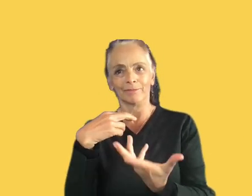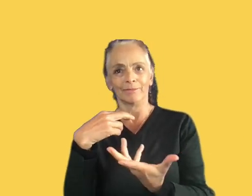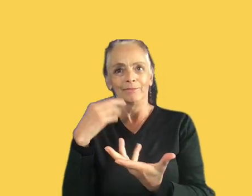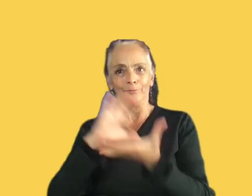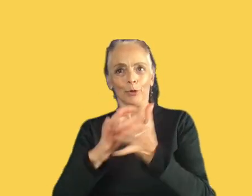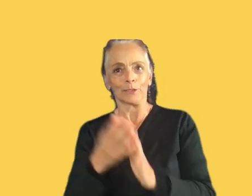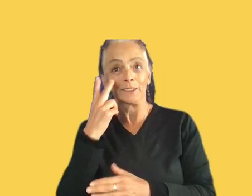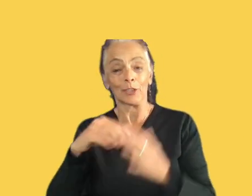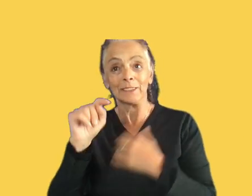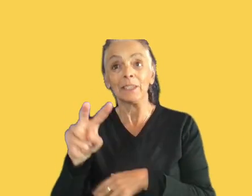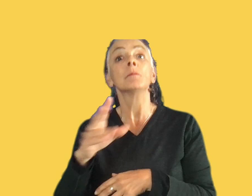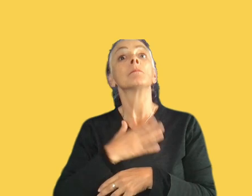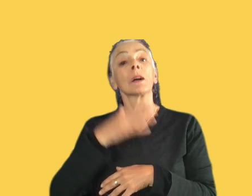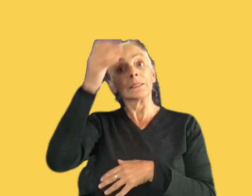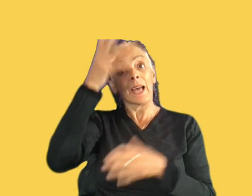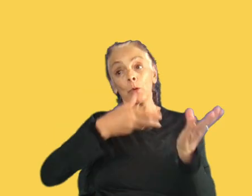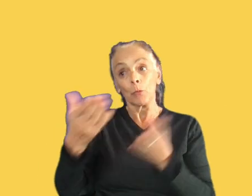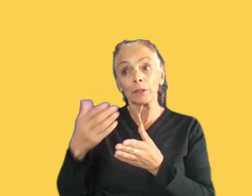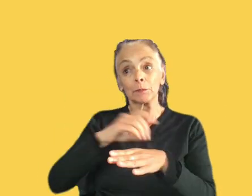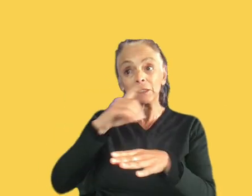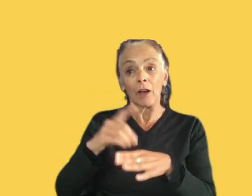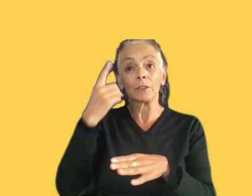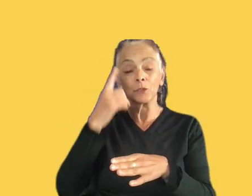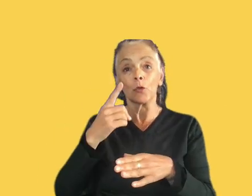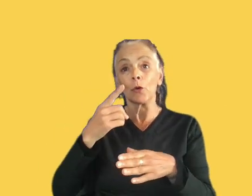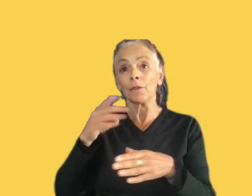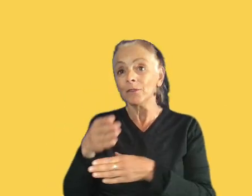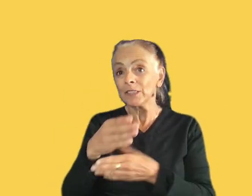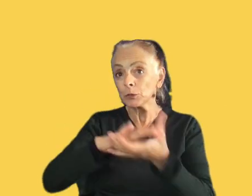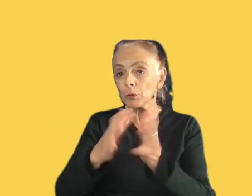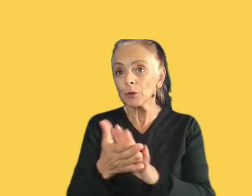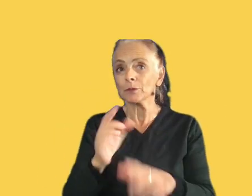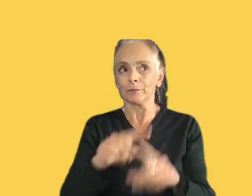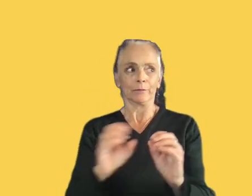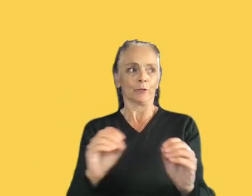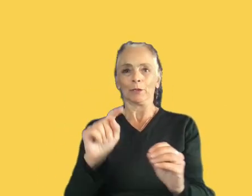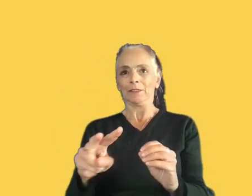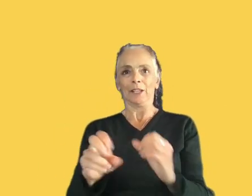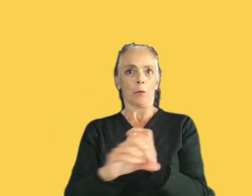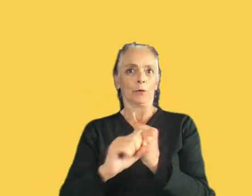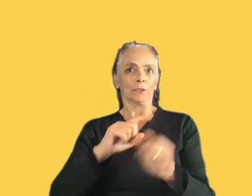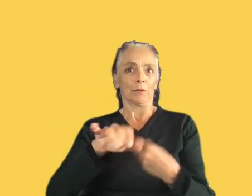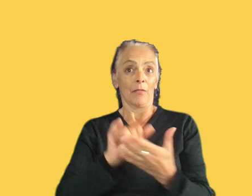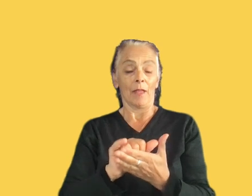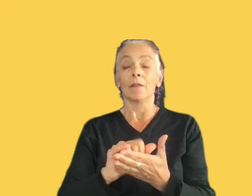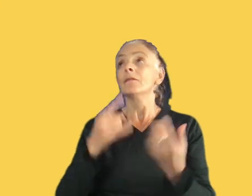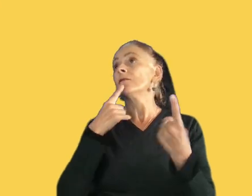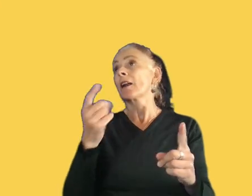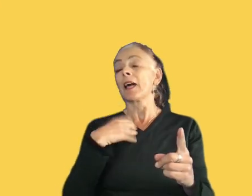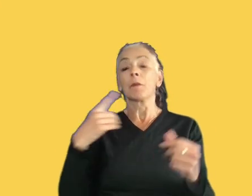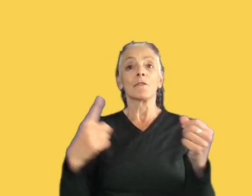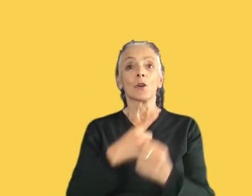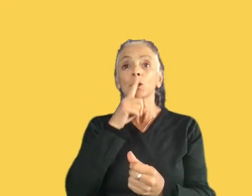dad would take us to McDonald's for fish burgers, but they didn't make commercials about those. When I finally had my first real burger, I